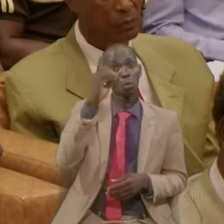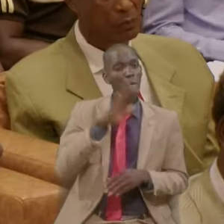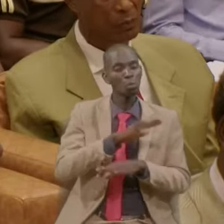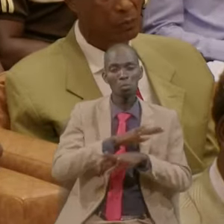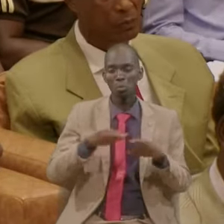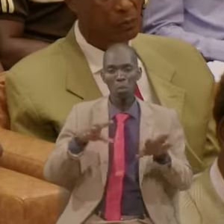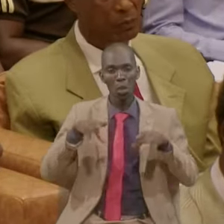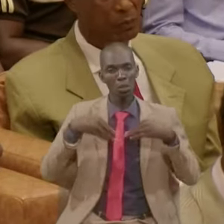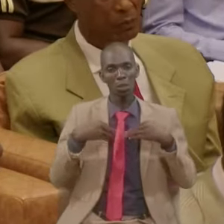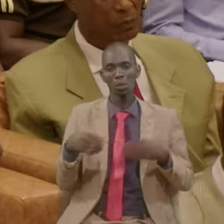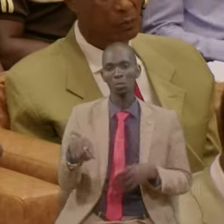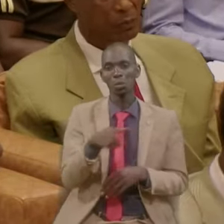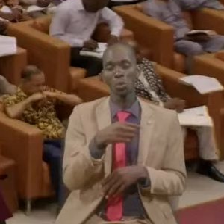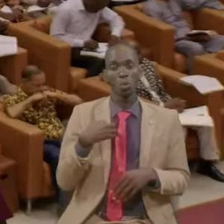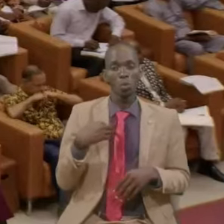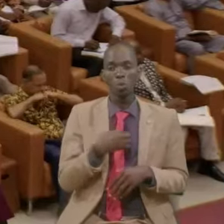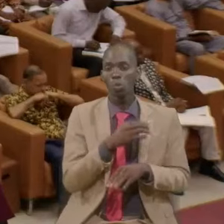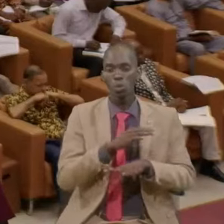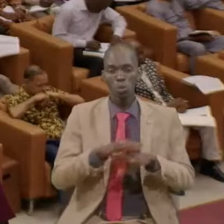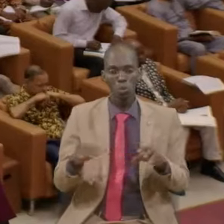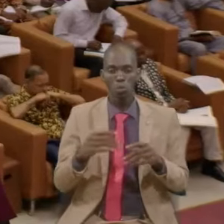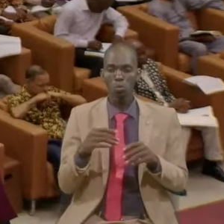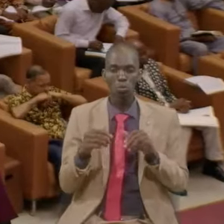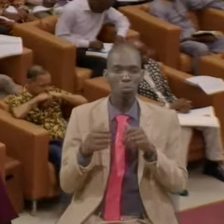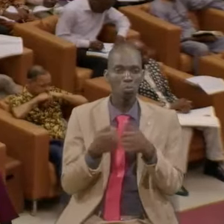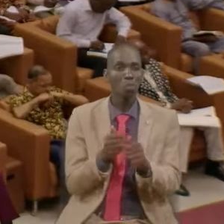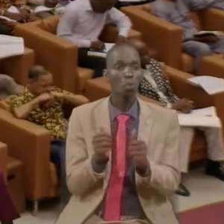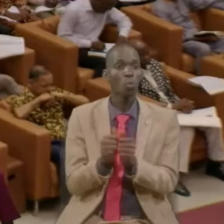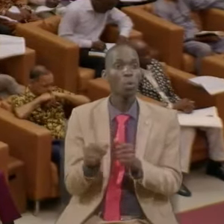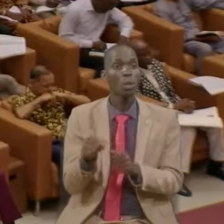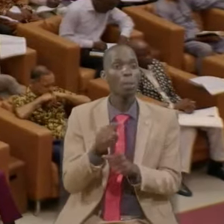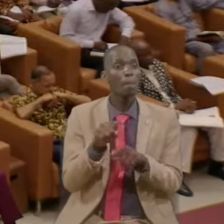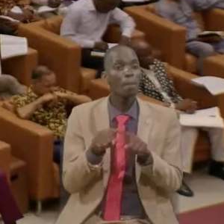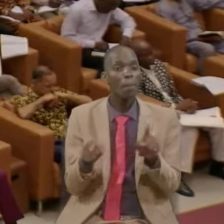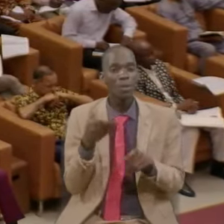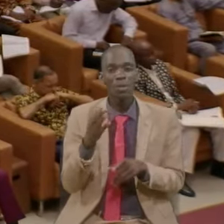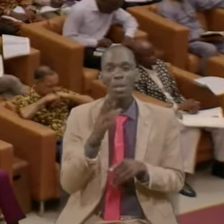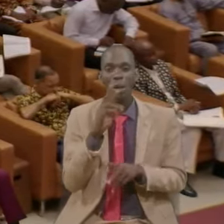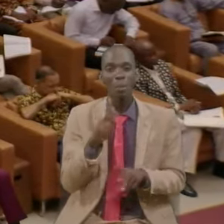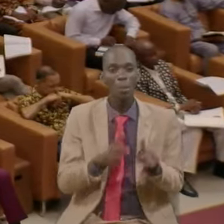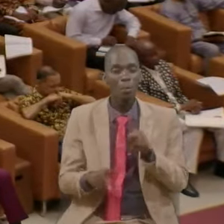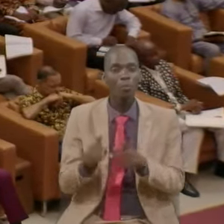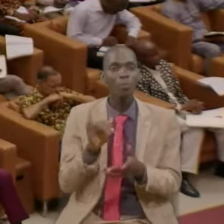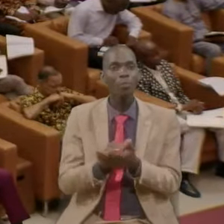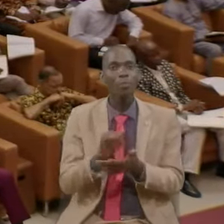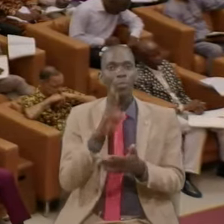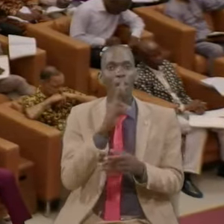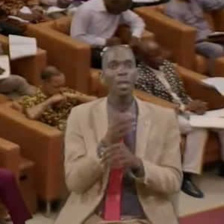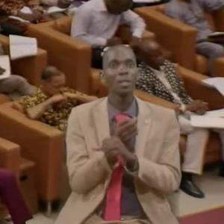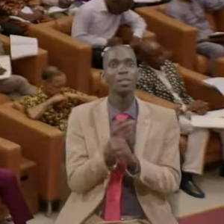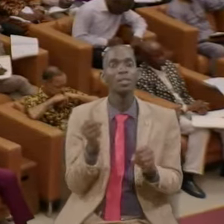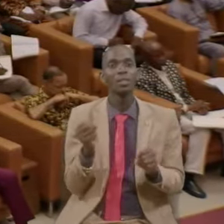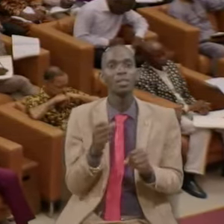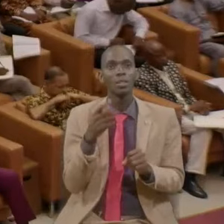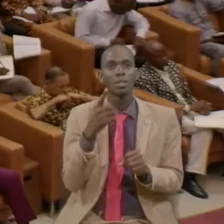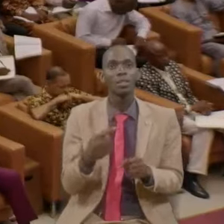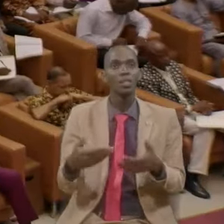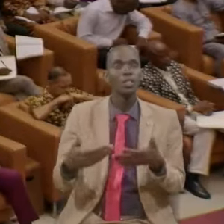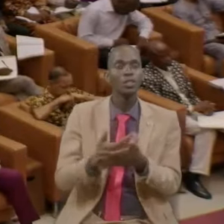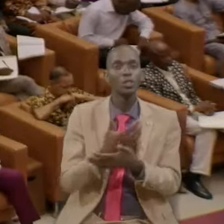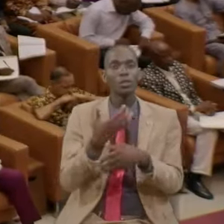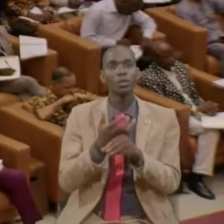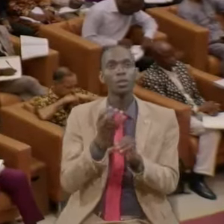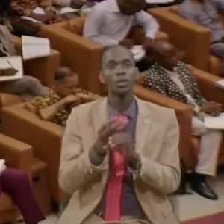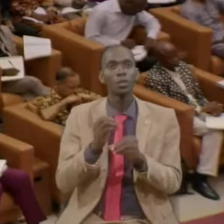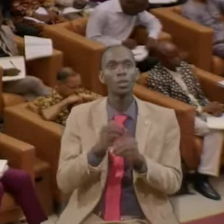We don't reckon with them too. But the people who are born again, the new creatures in